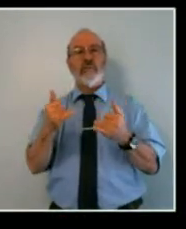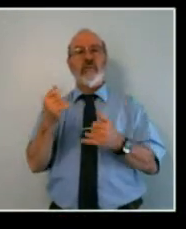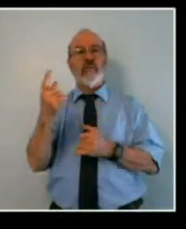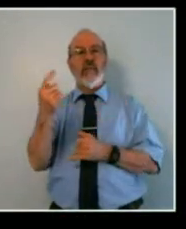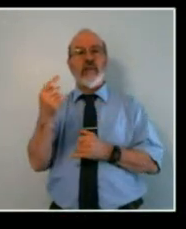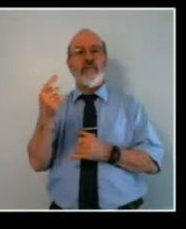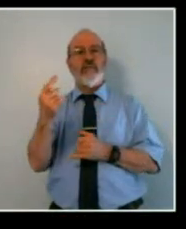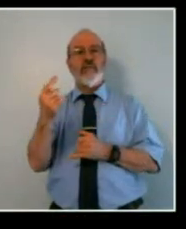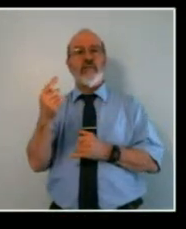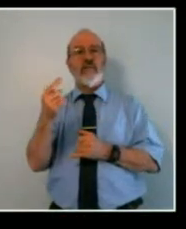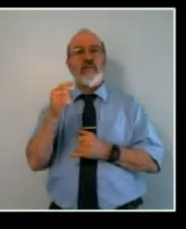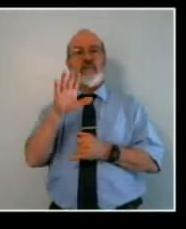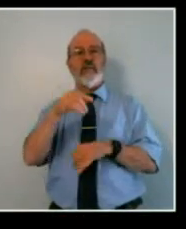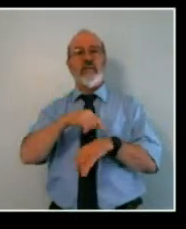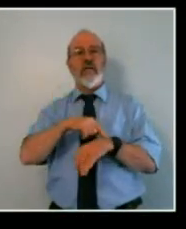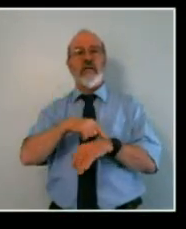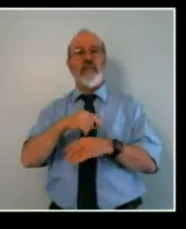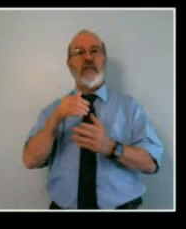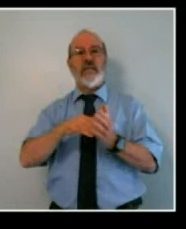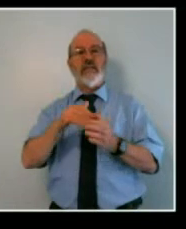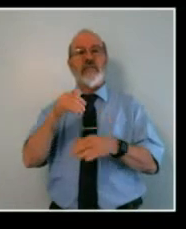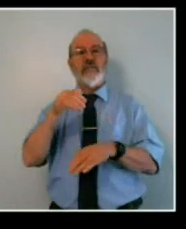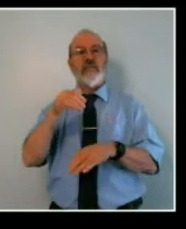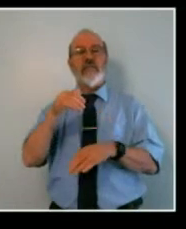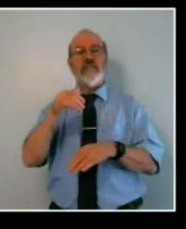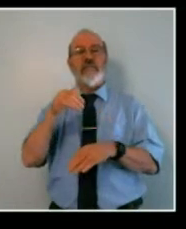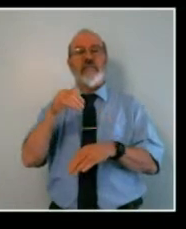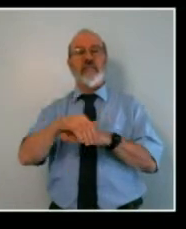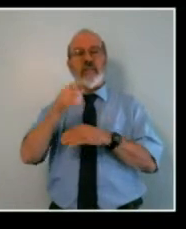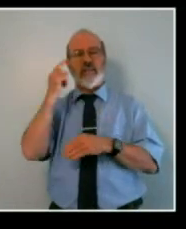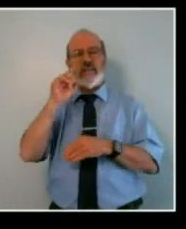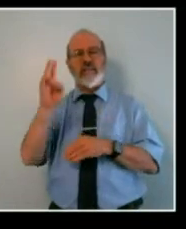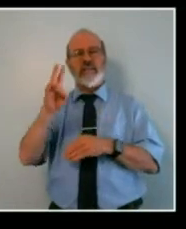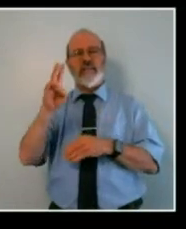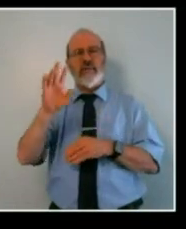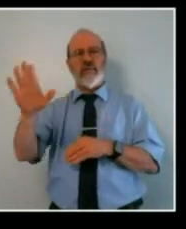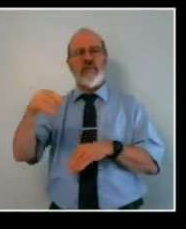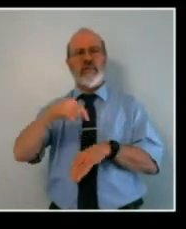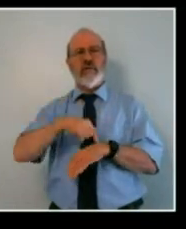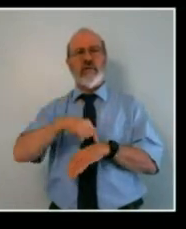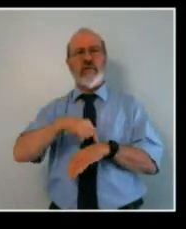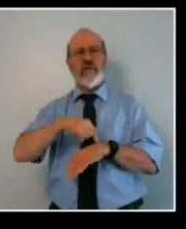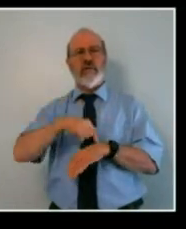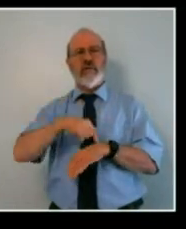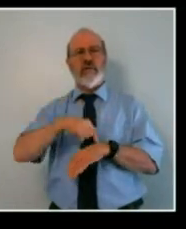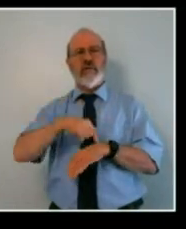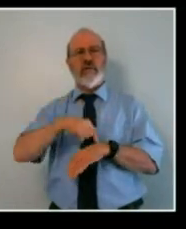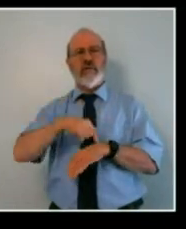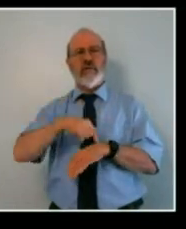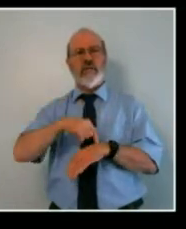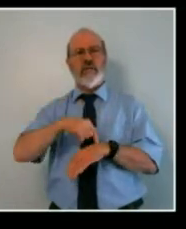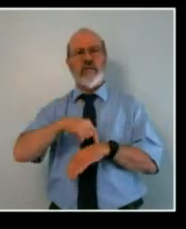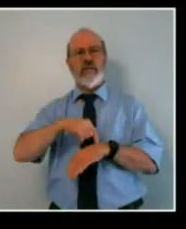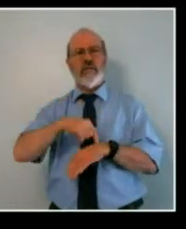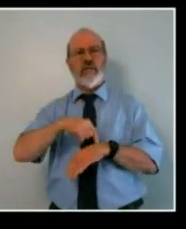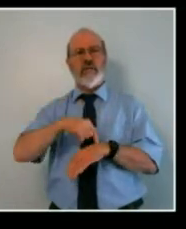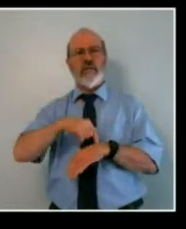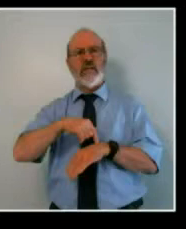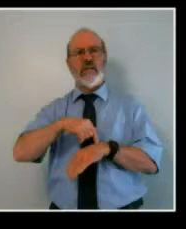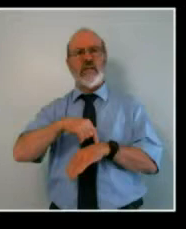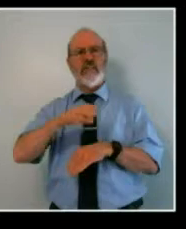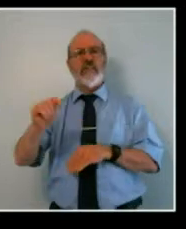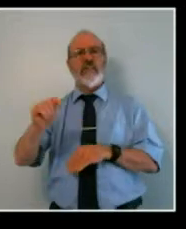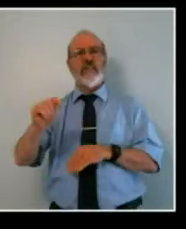o'clock their time, and again in the evening, I think it's at 7 o'clock their time, Dr. Rick Flanders will be preaching. So here's what we're planning to do as a